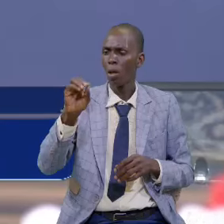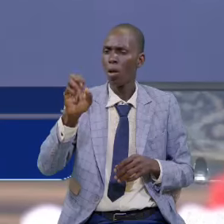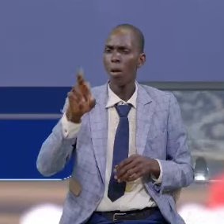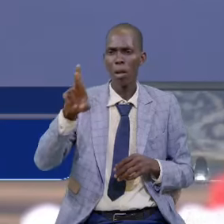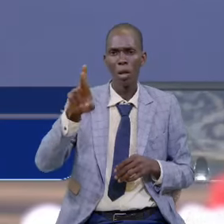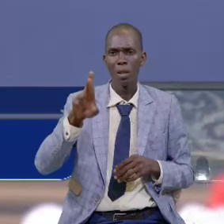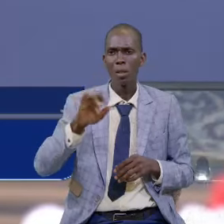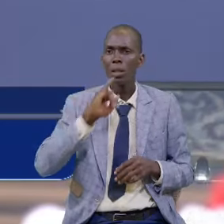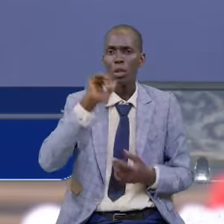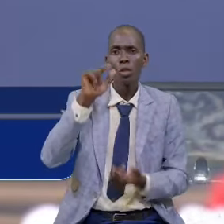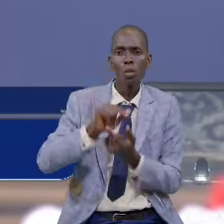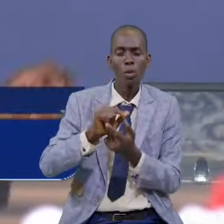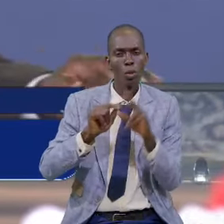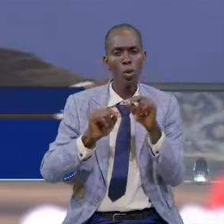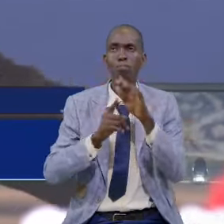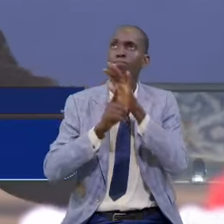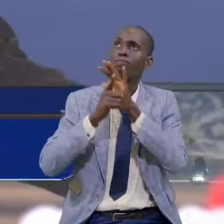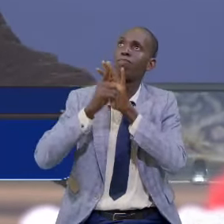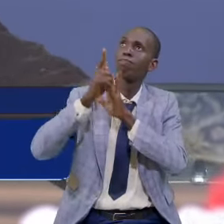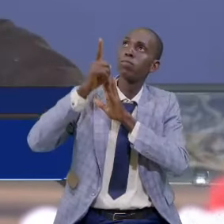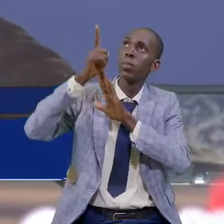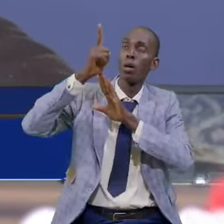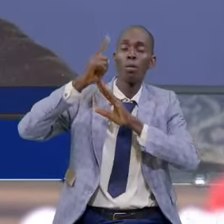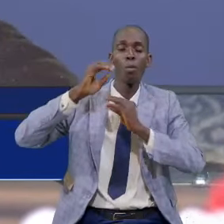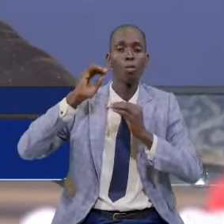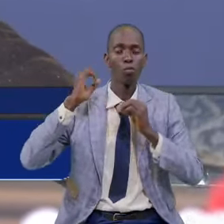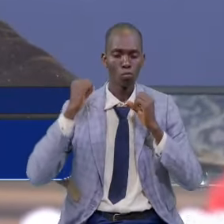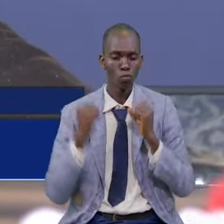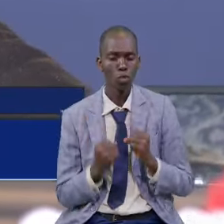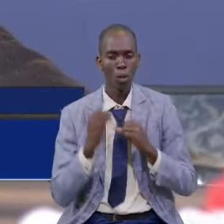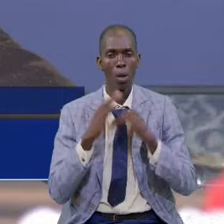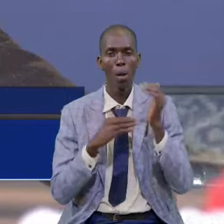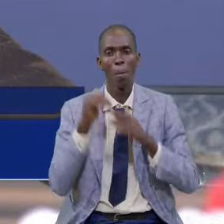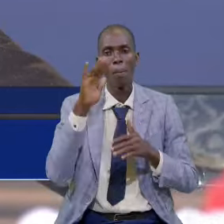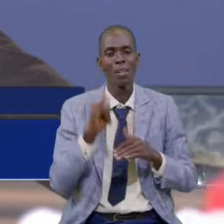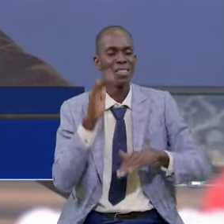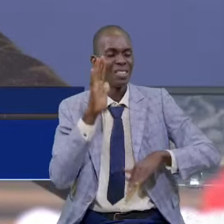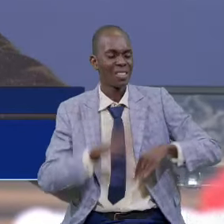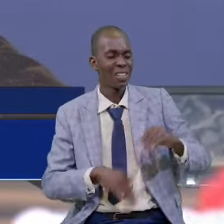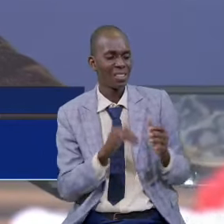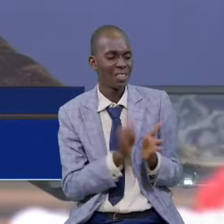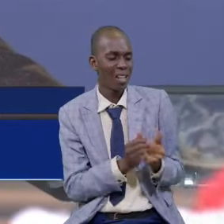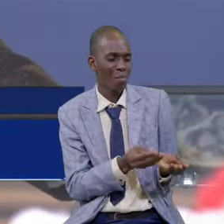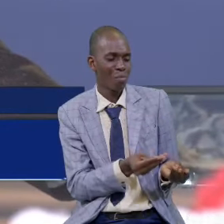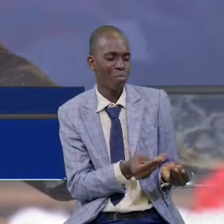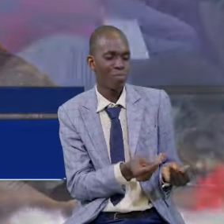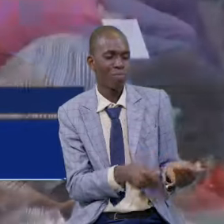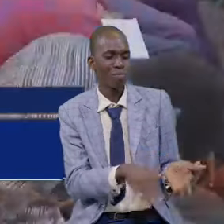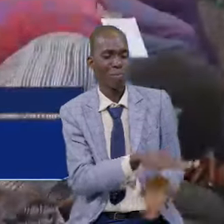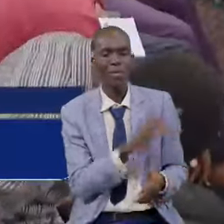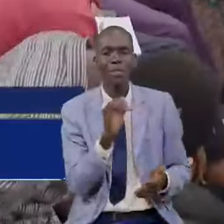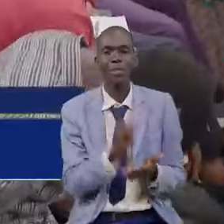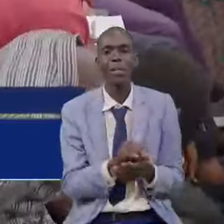stronger, well-built, more stable than that shifting sand than Goliath in your life.